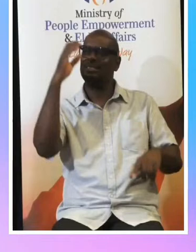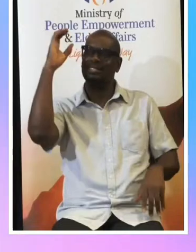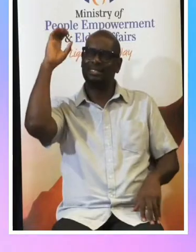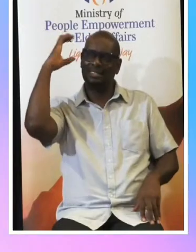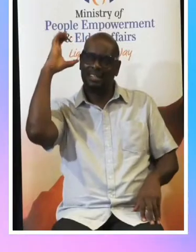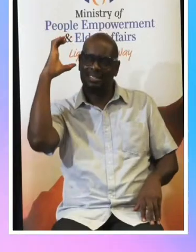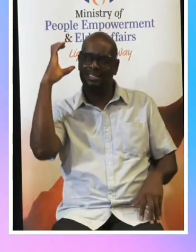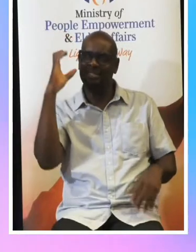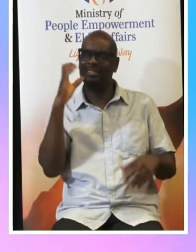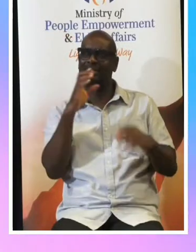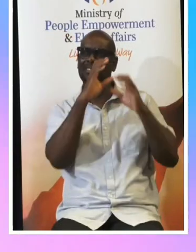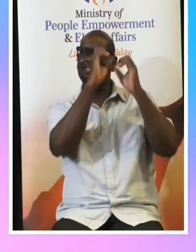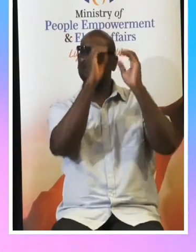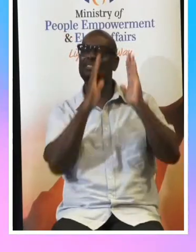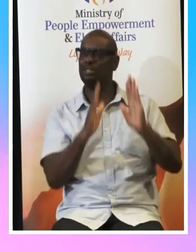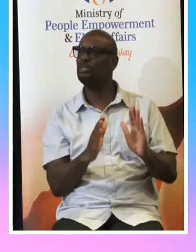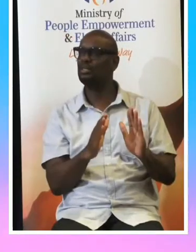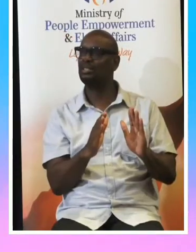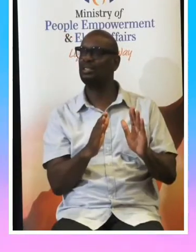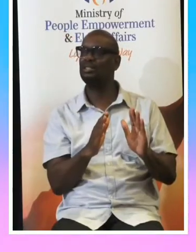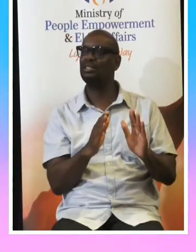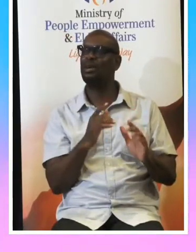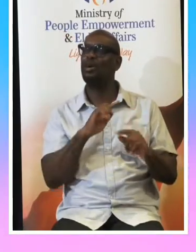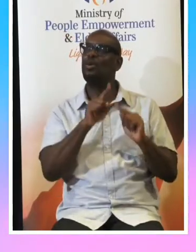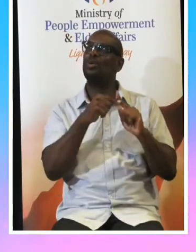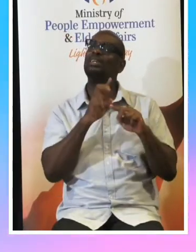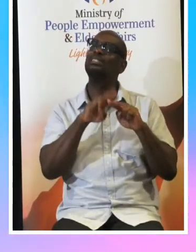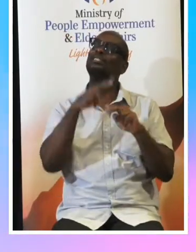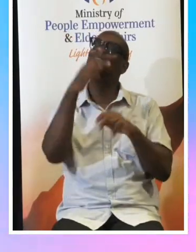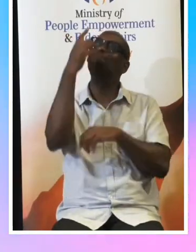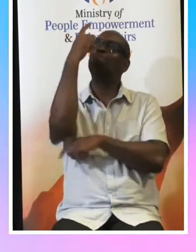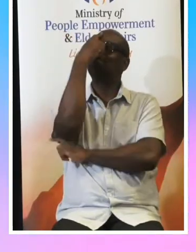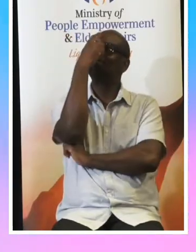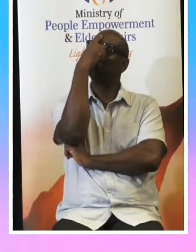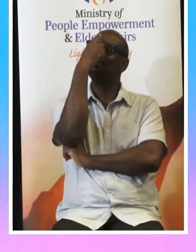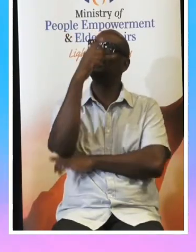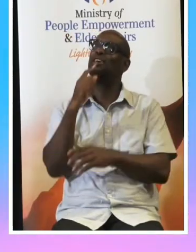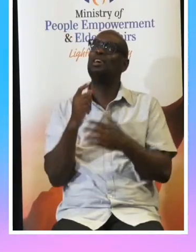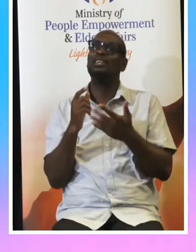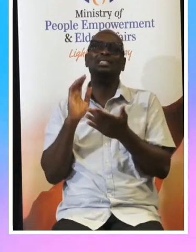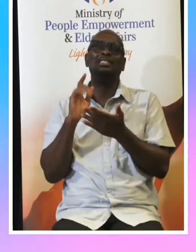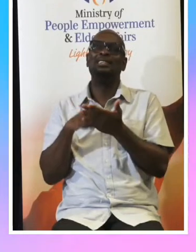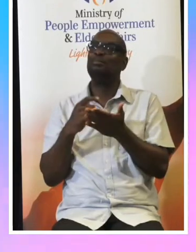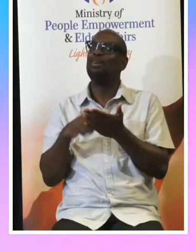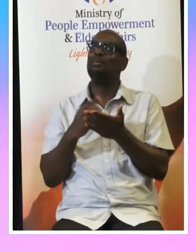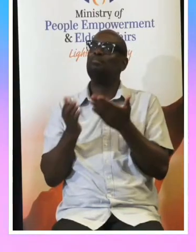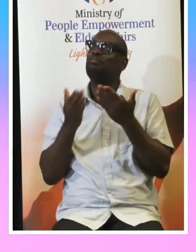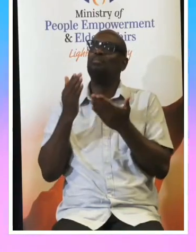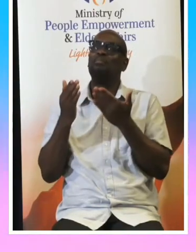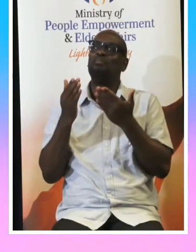reflection, it occurred to me that perhaps they didn't always know what they were doing.